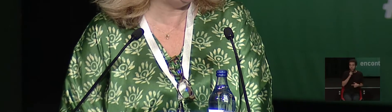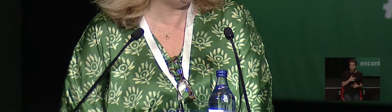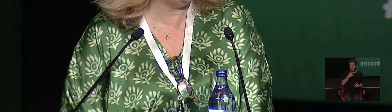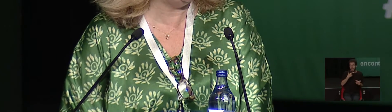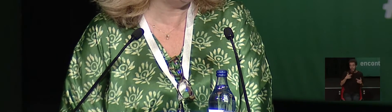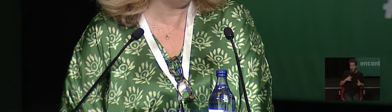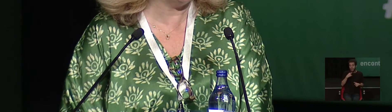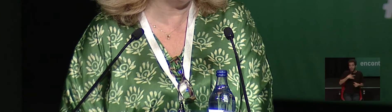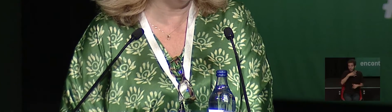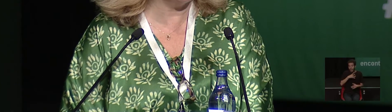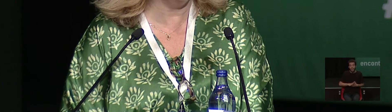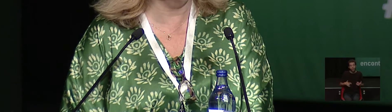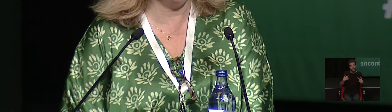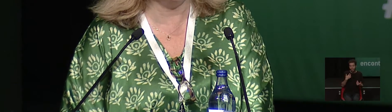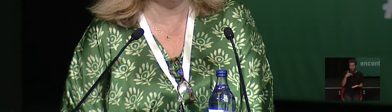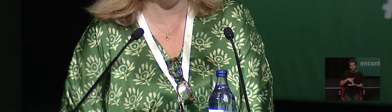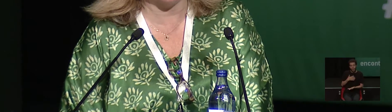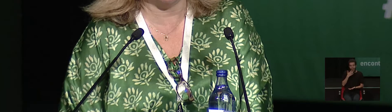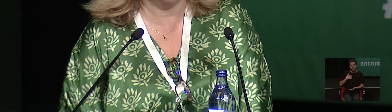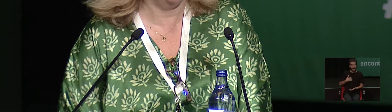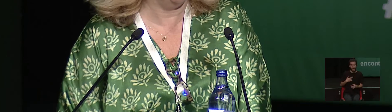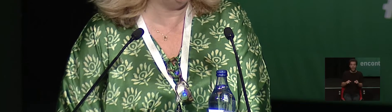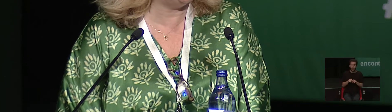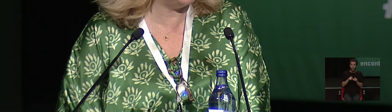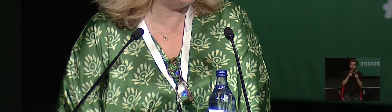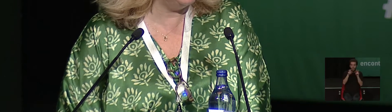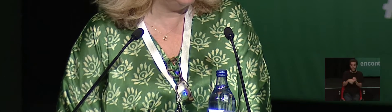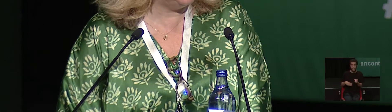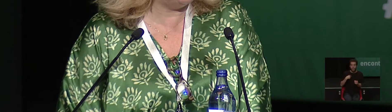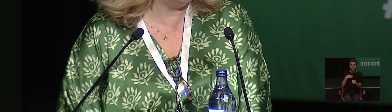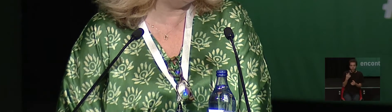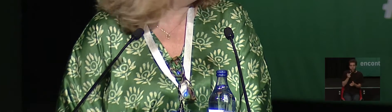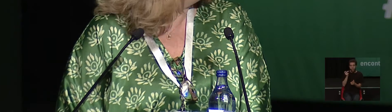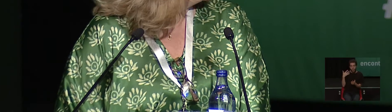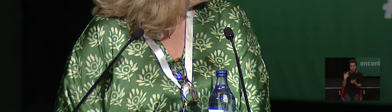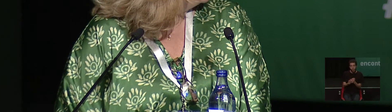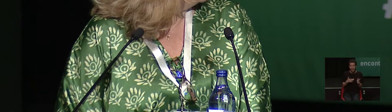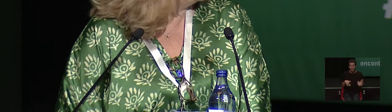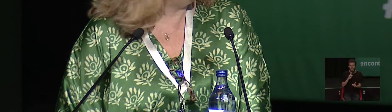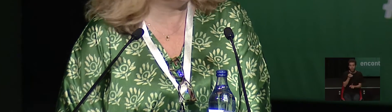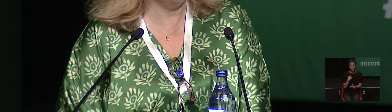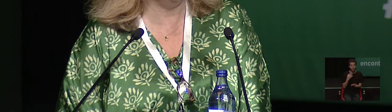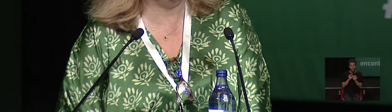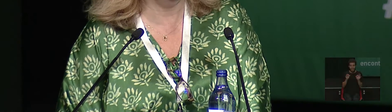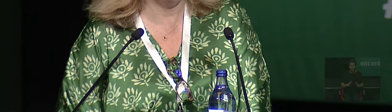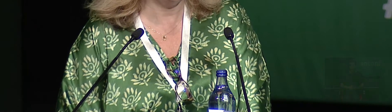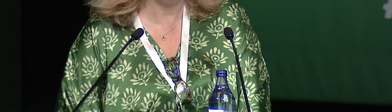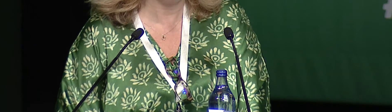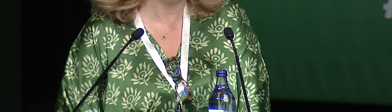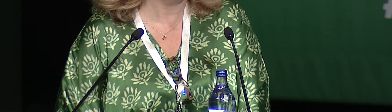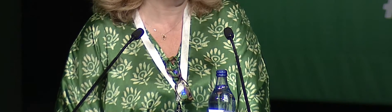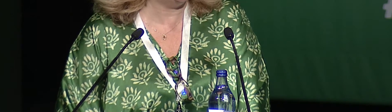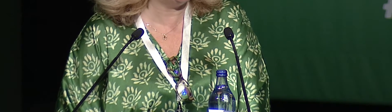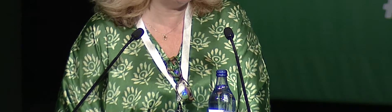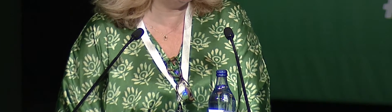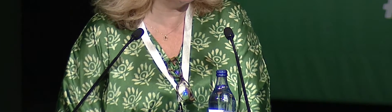here and to talk about something that I've been concerned with for a long